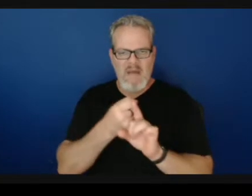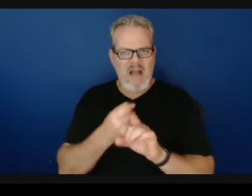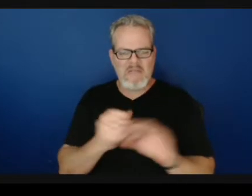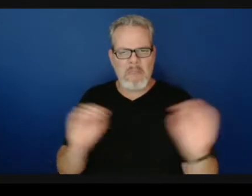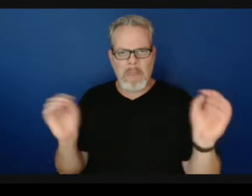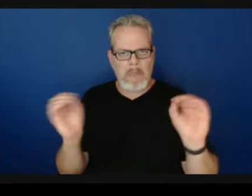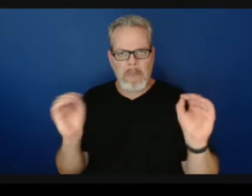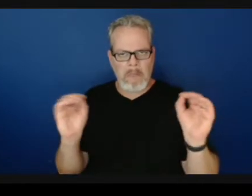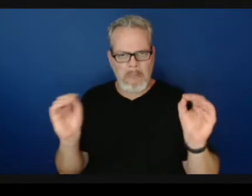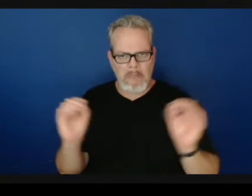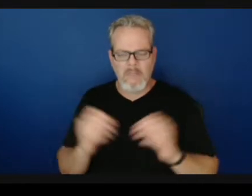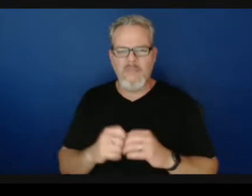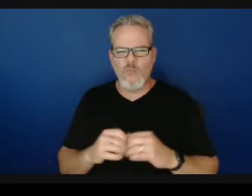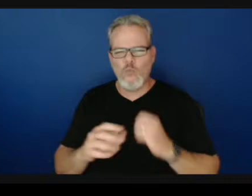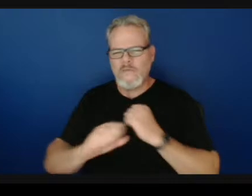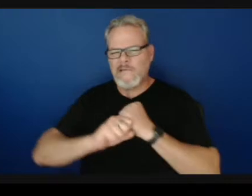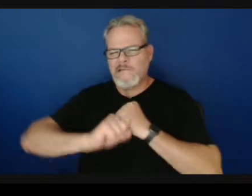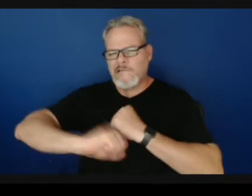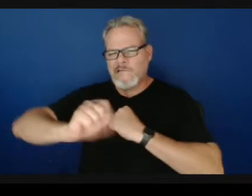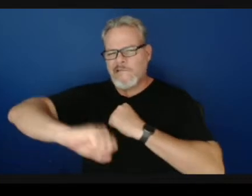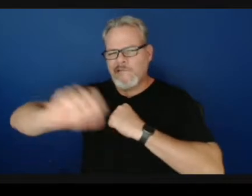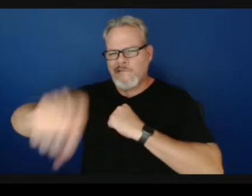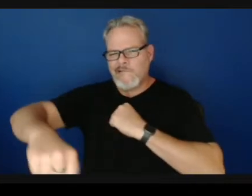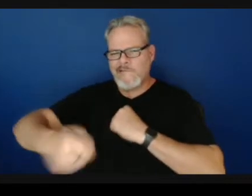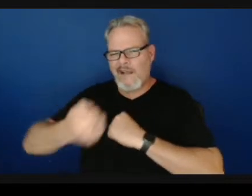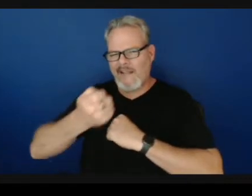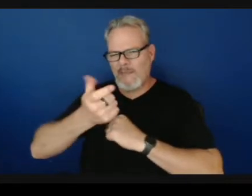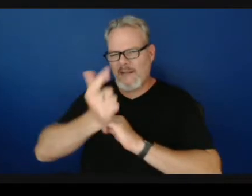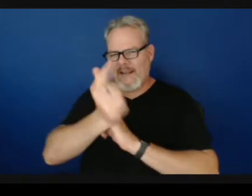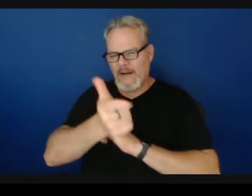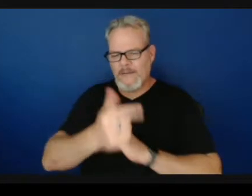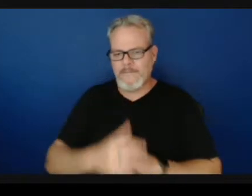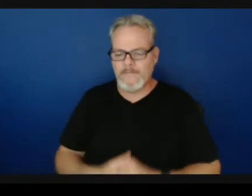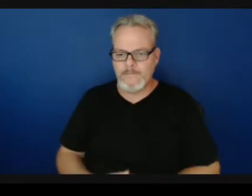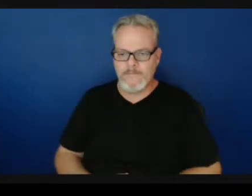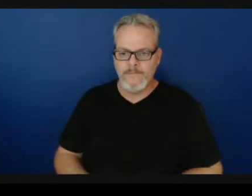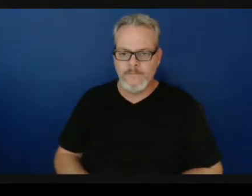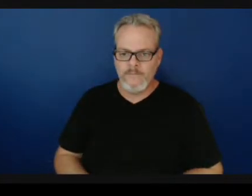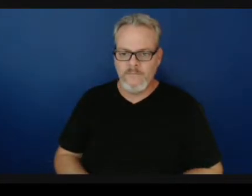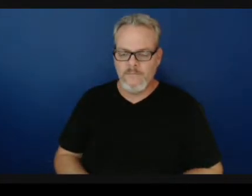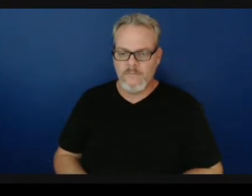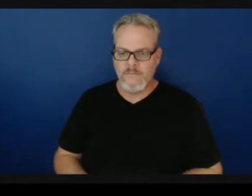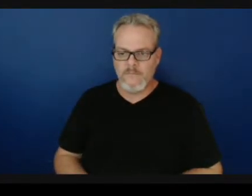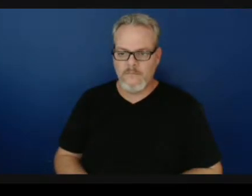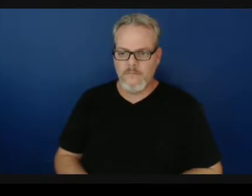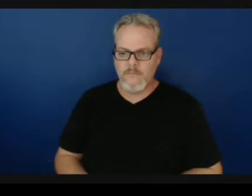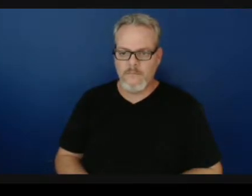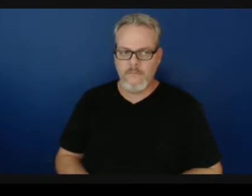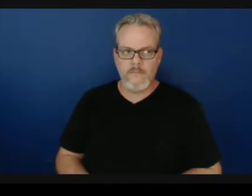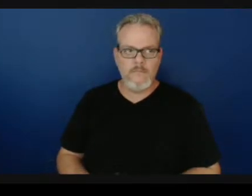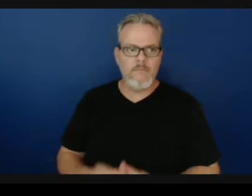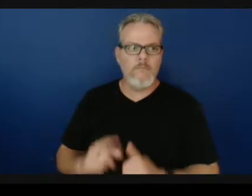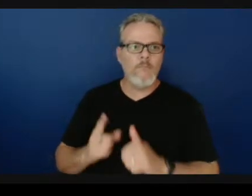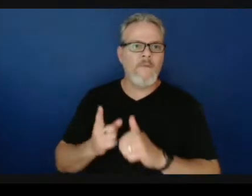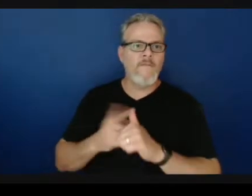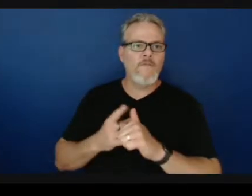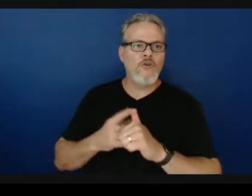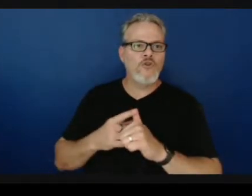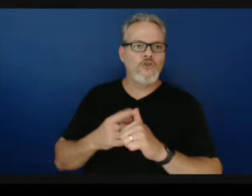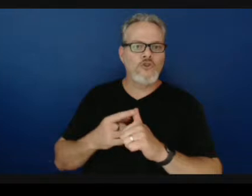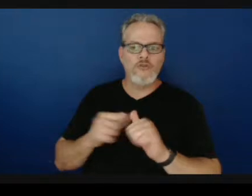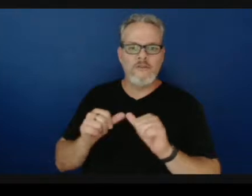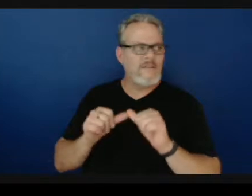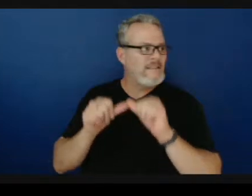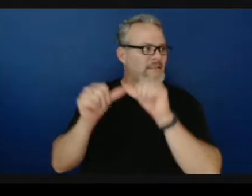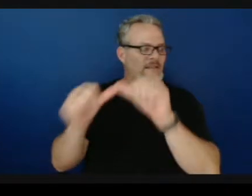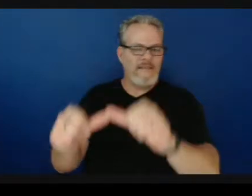but we will get into a little bit more here in a little bit. But first, continue to recap. We'll see those same events. Here they are